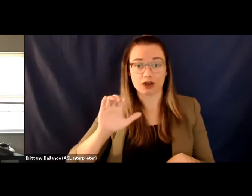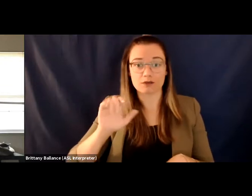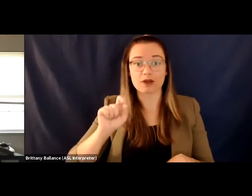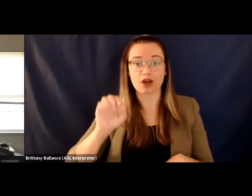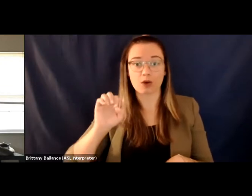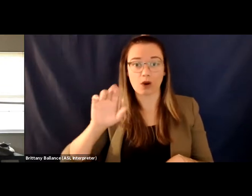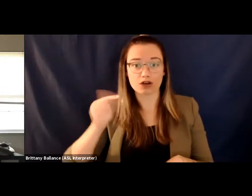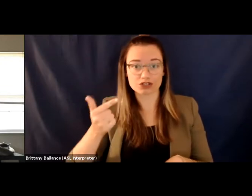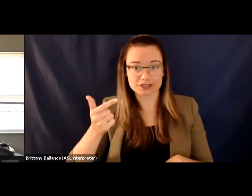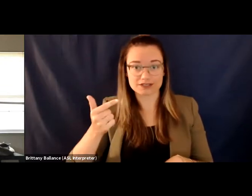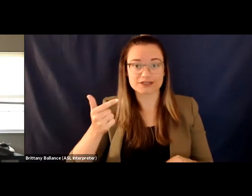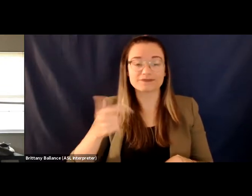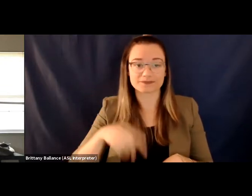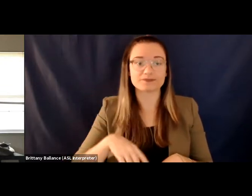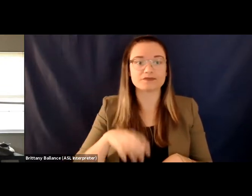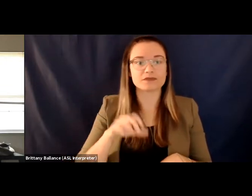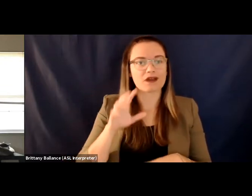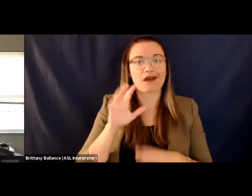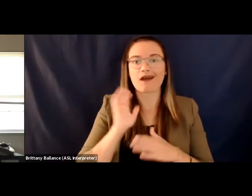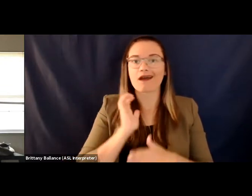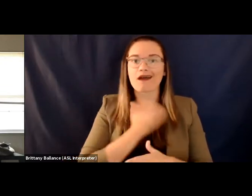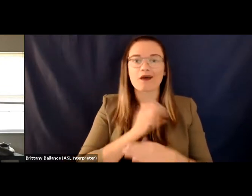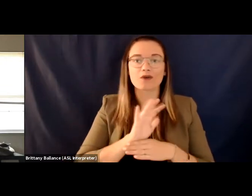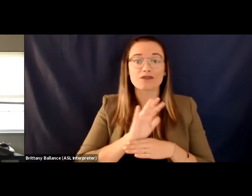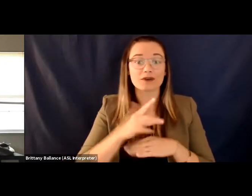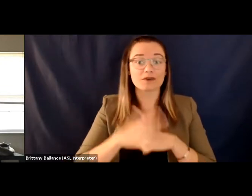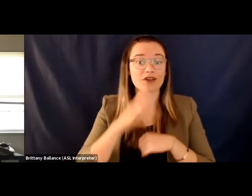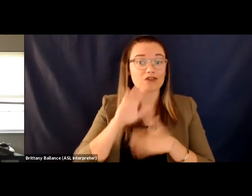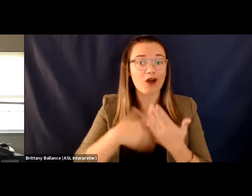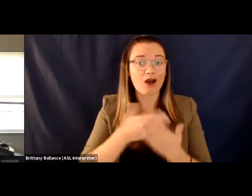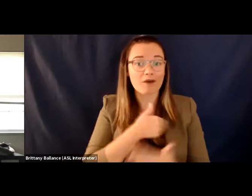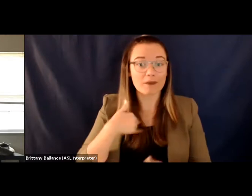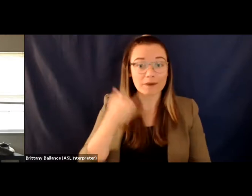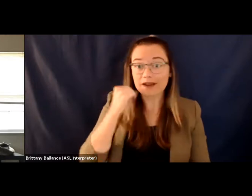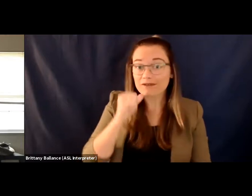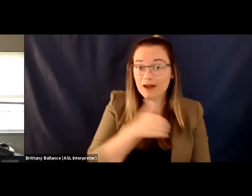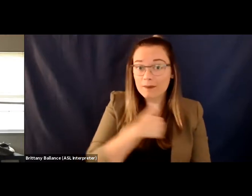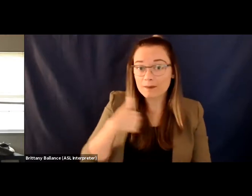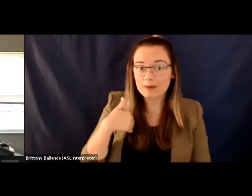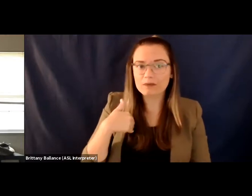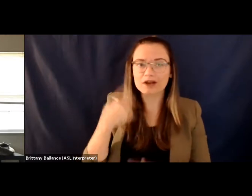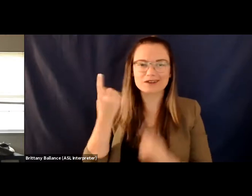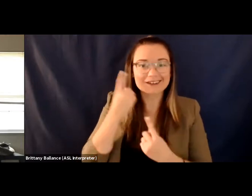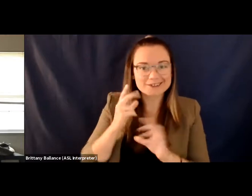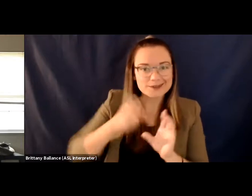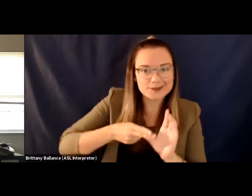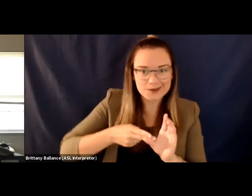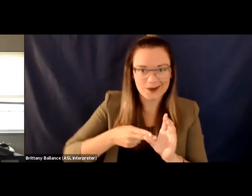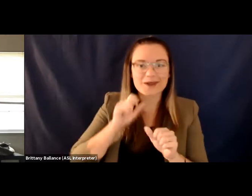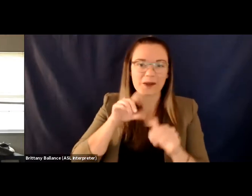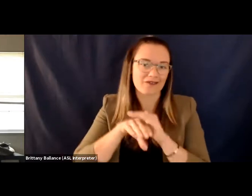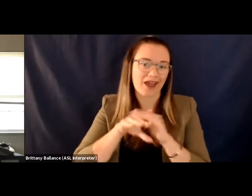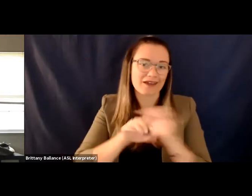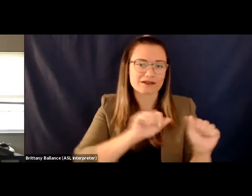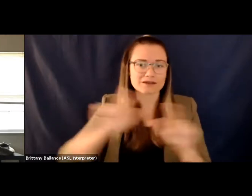documentary.org/screening series. Our films are available to our members. So if you're not a member, think about joining so you can get access to these